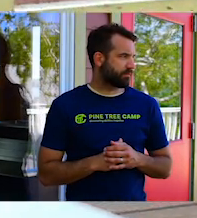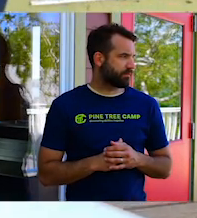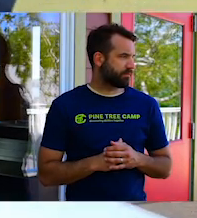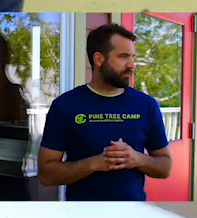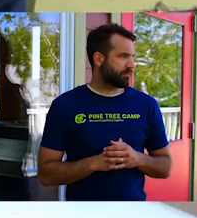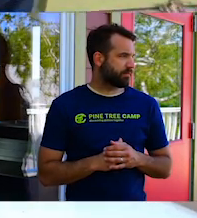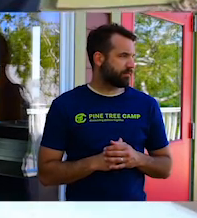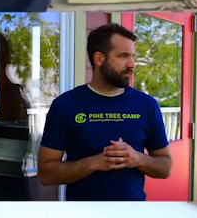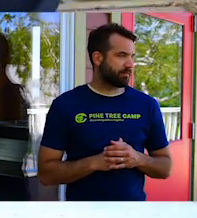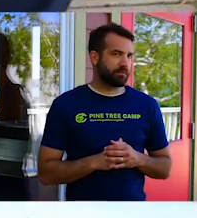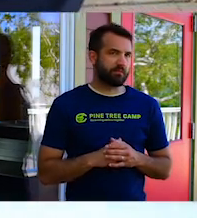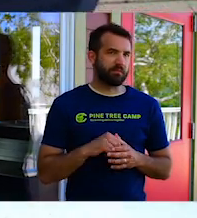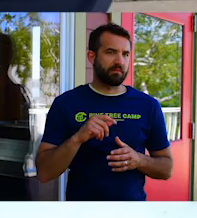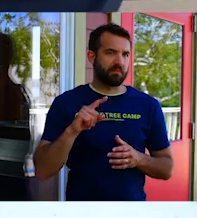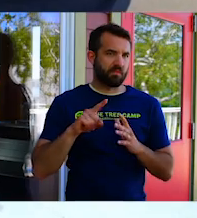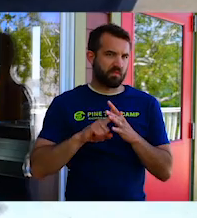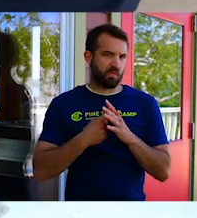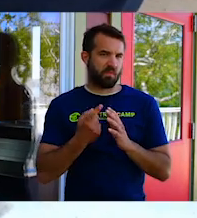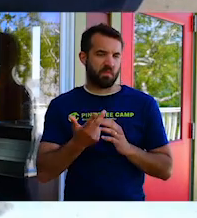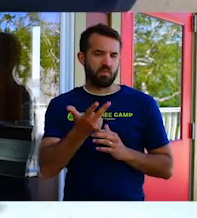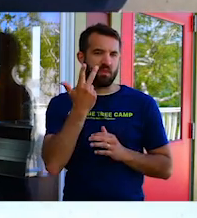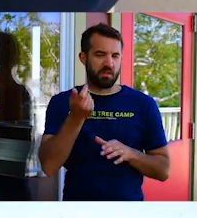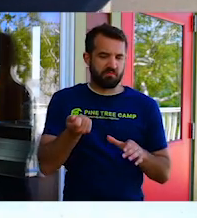Alright, I think I'm going to start with 3 and then mix it up.